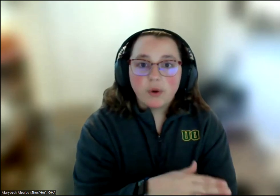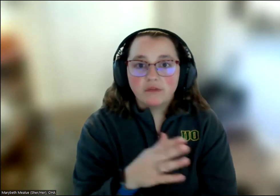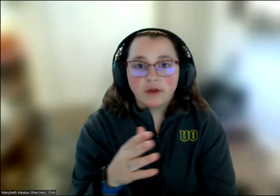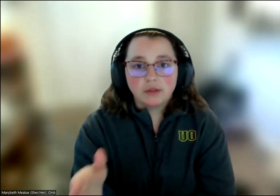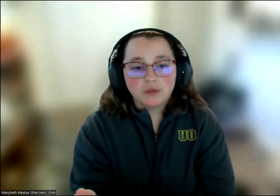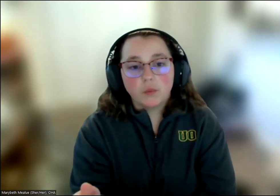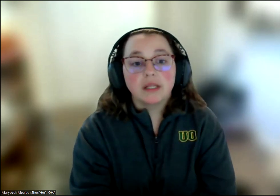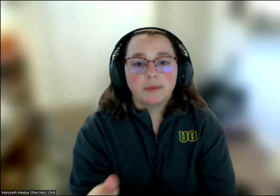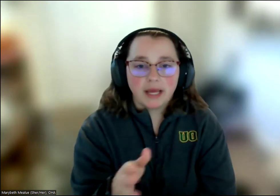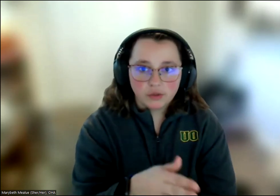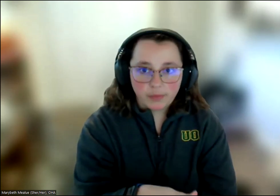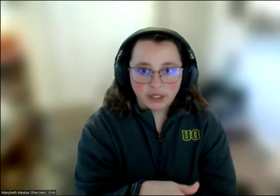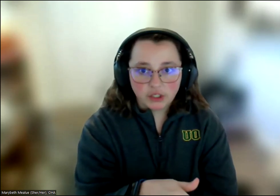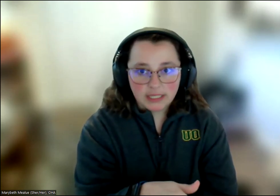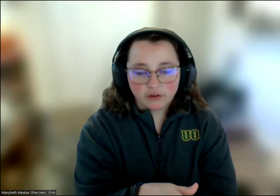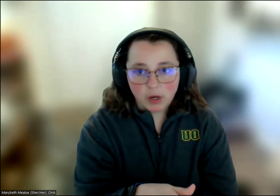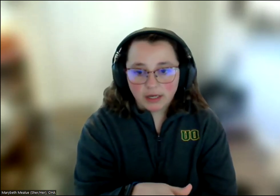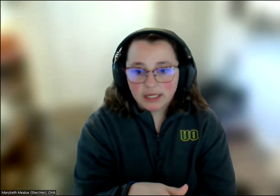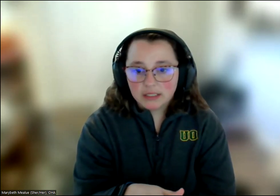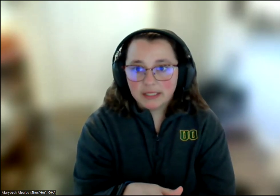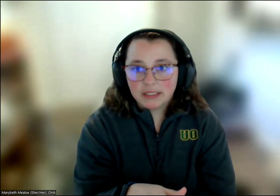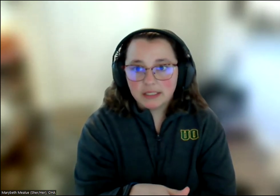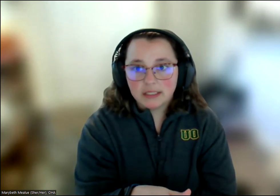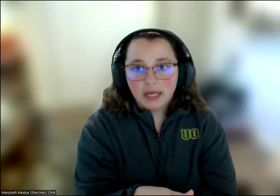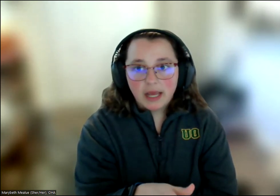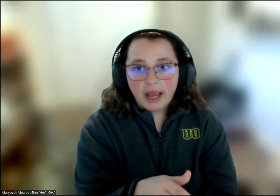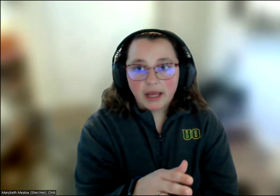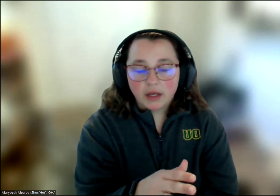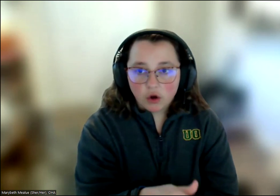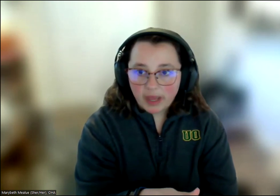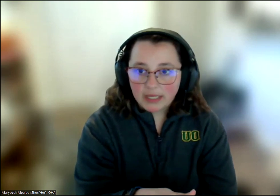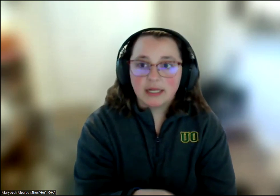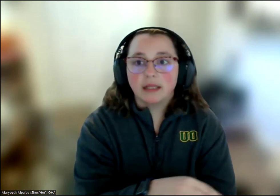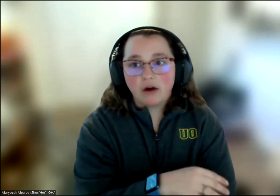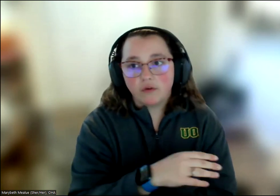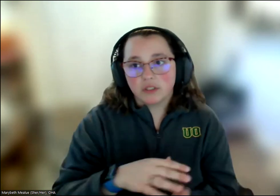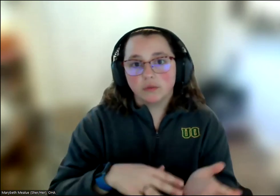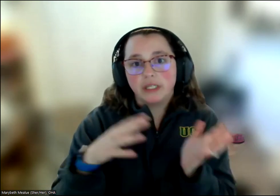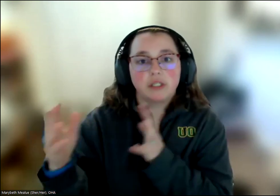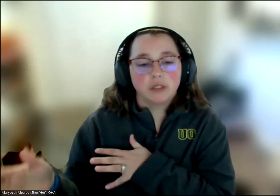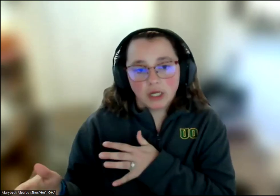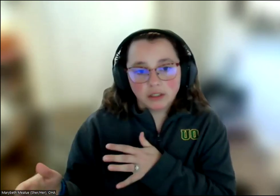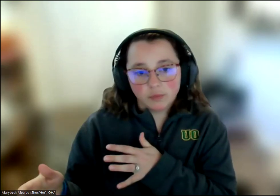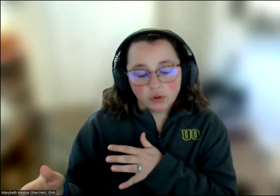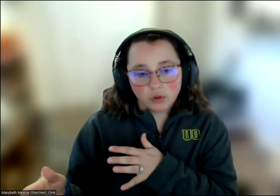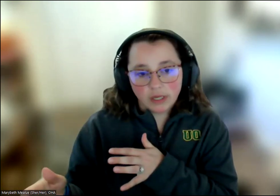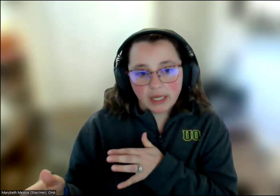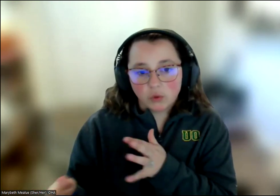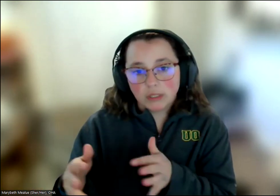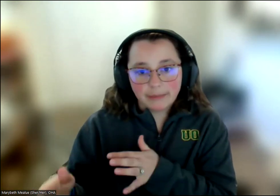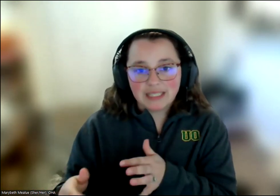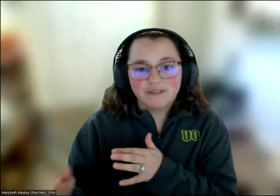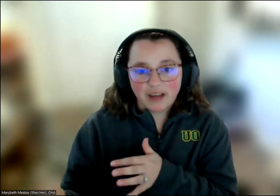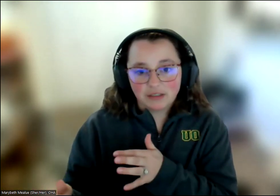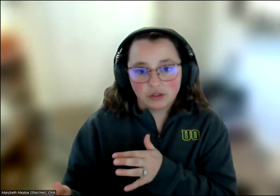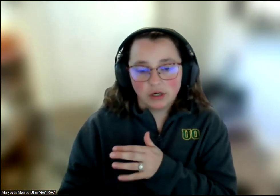now coupon values will apply to a patient's out-of-pocket expenses and copays and allow folks to reach their deductible